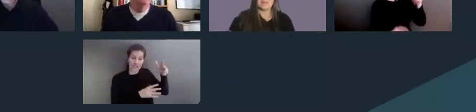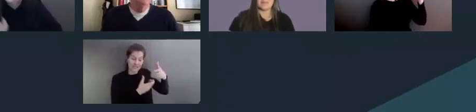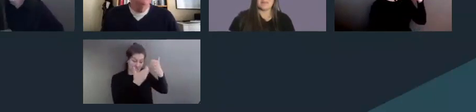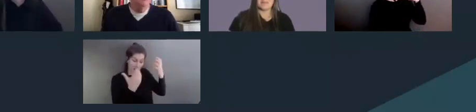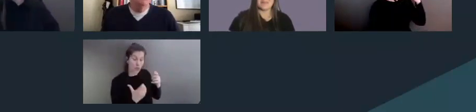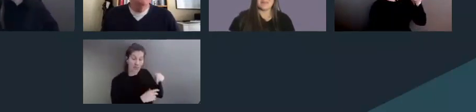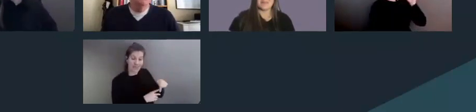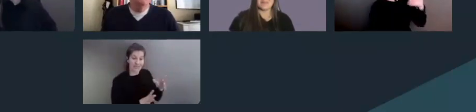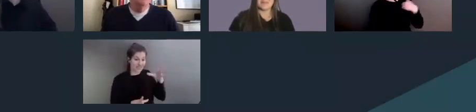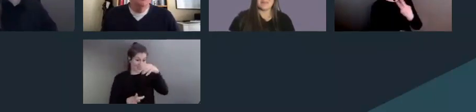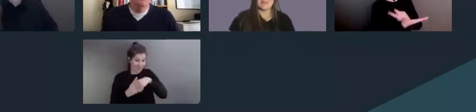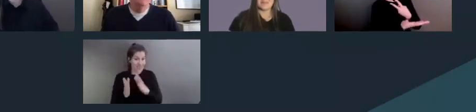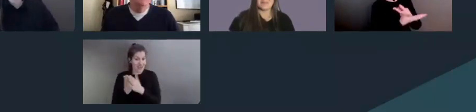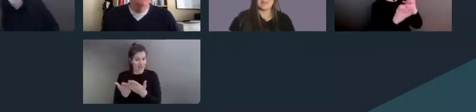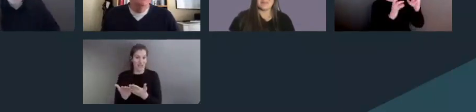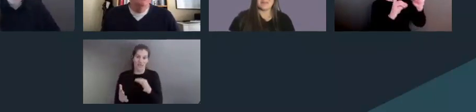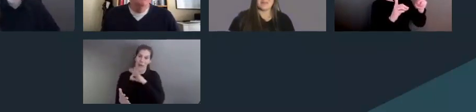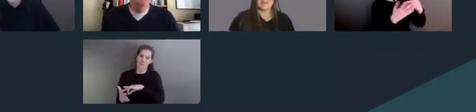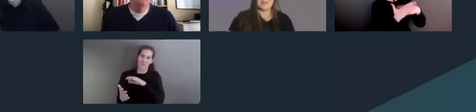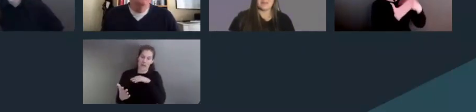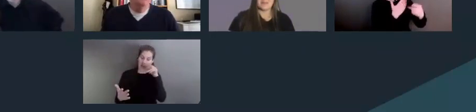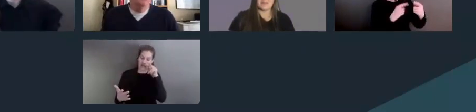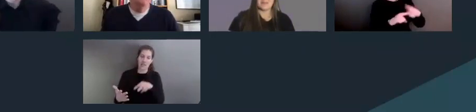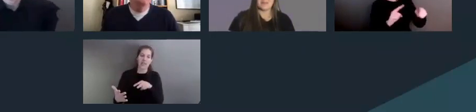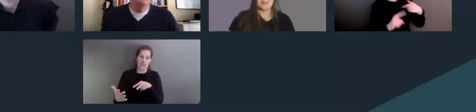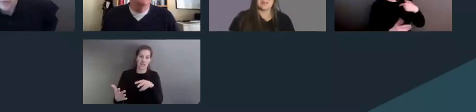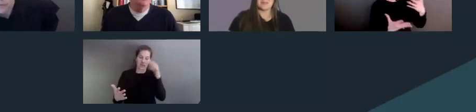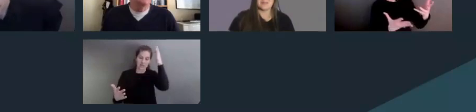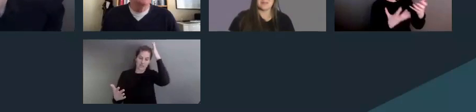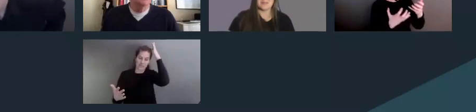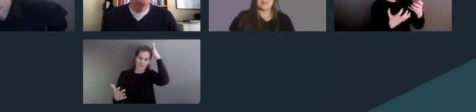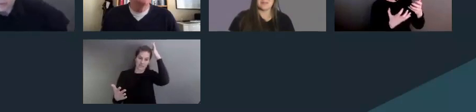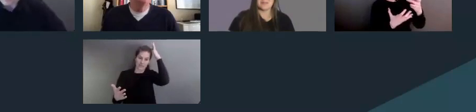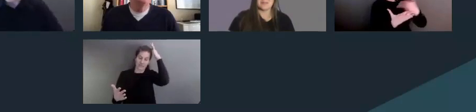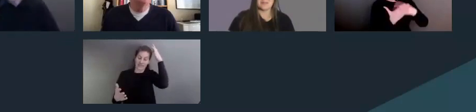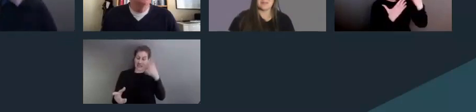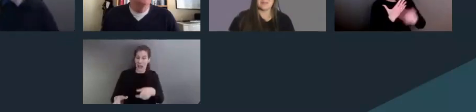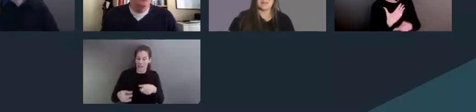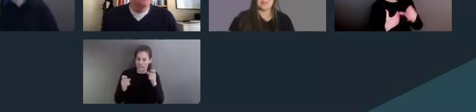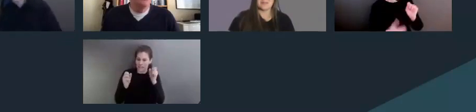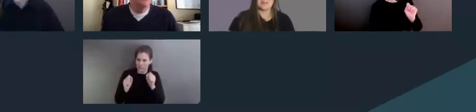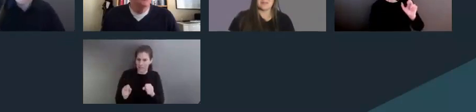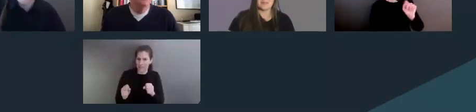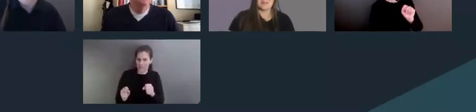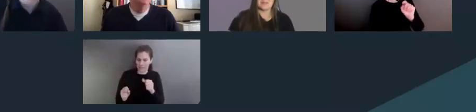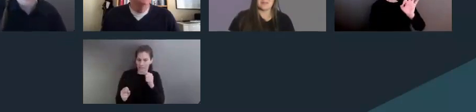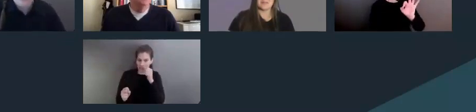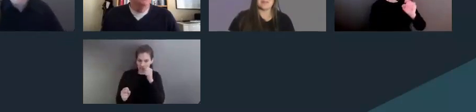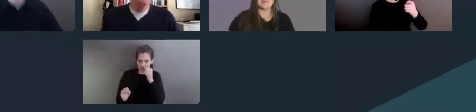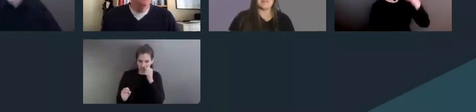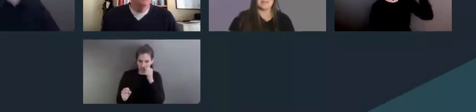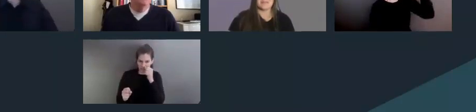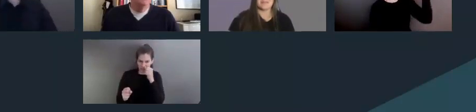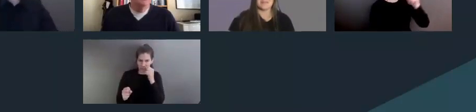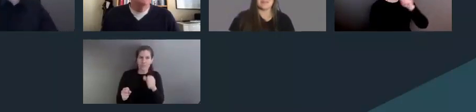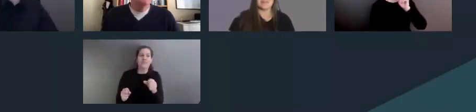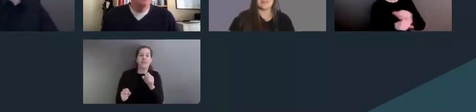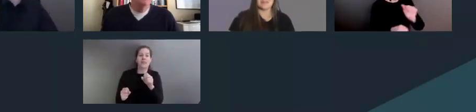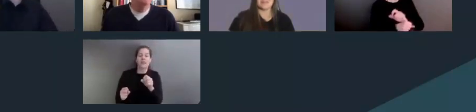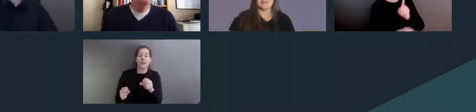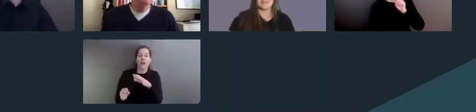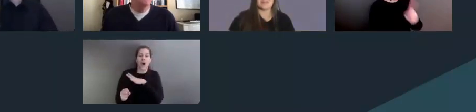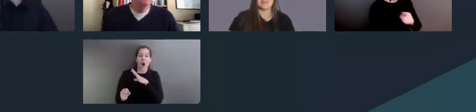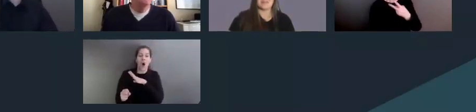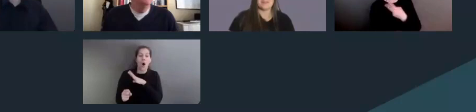Education, but he really wanted to take the 1A, the program at St. FX because it would be a real master's. Joanne